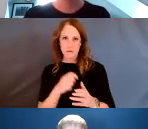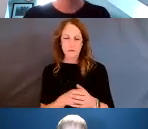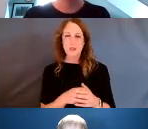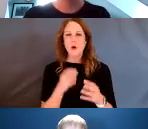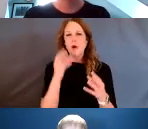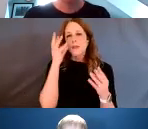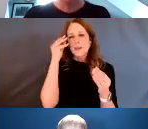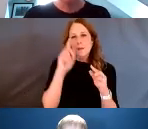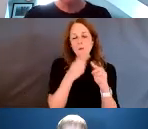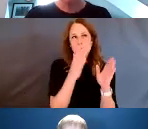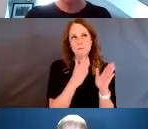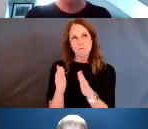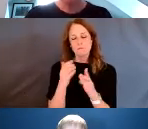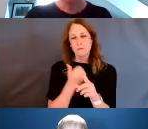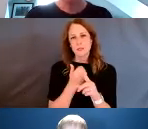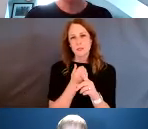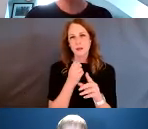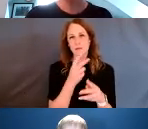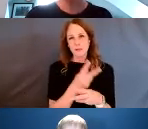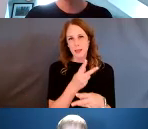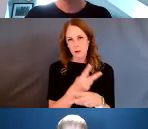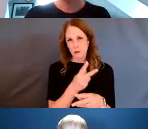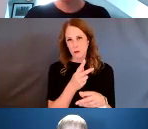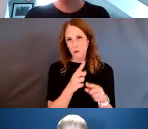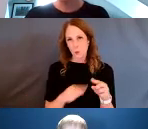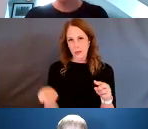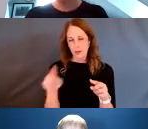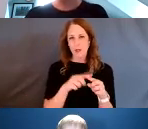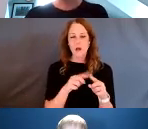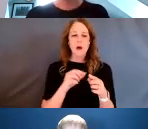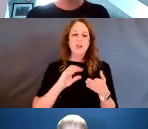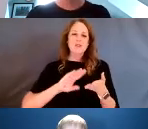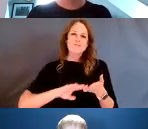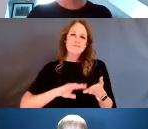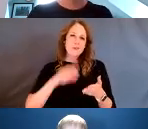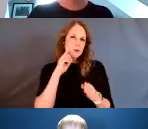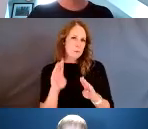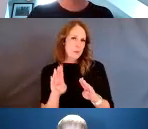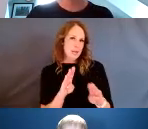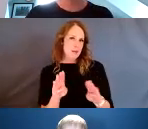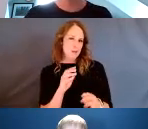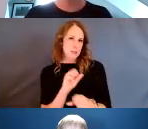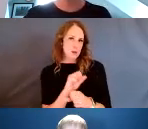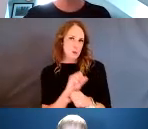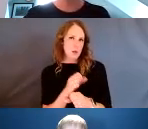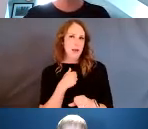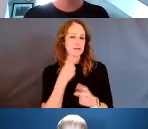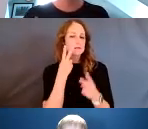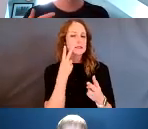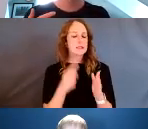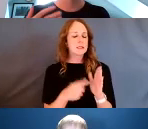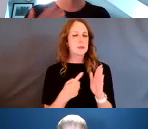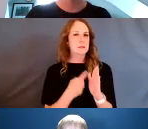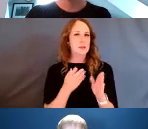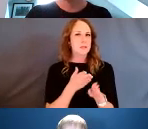planning out your self-care wheel. The other one is excuses for certain behaviors at work. So I've seen this sometimes in our field when